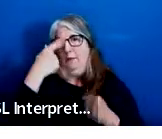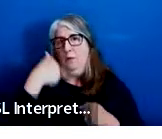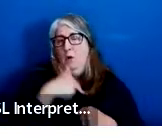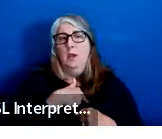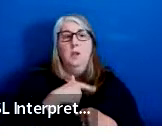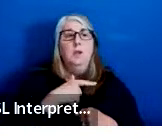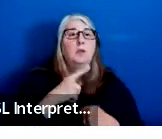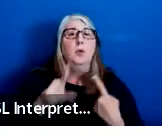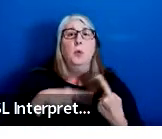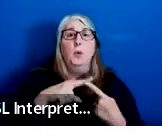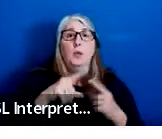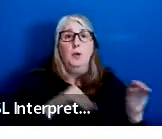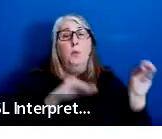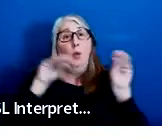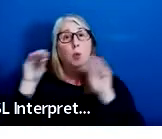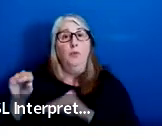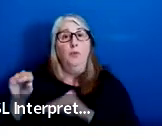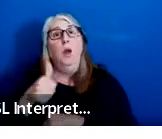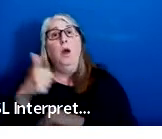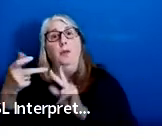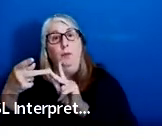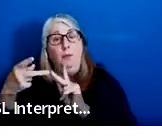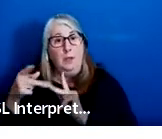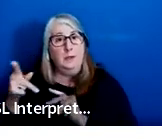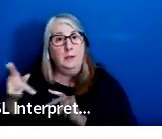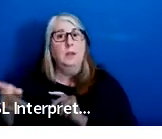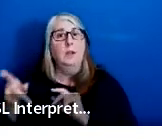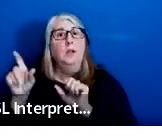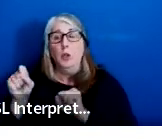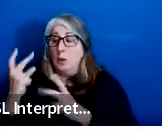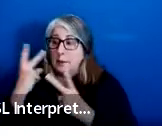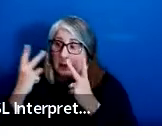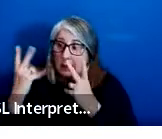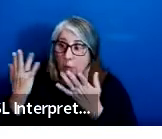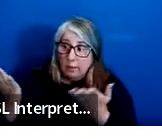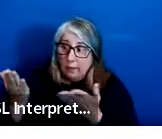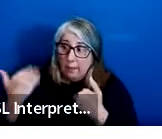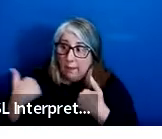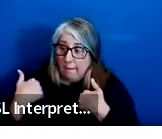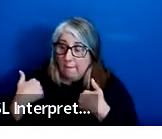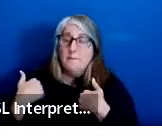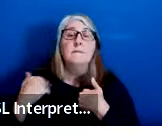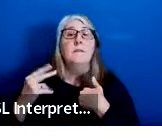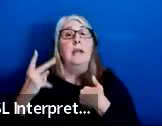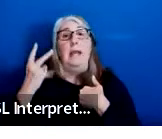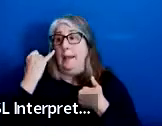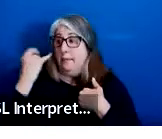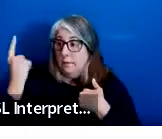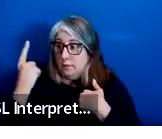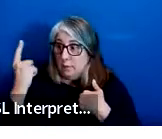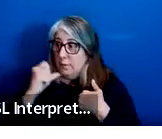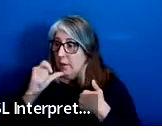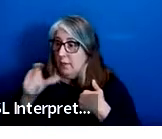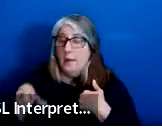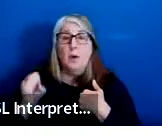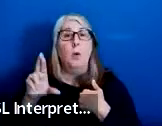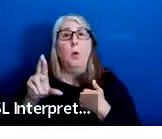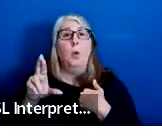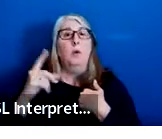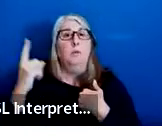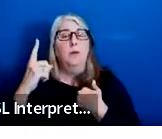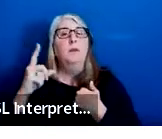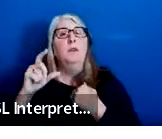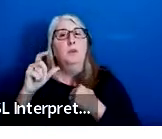get to your new residence, you can inventory what's there. If you need something, there's actually a special spot in 311 to